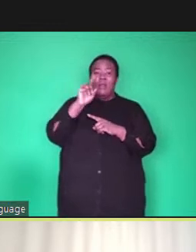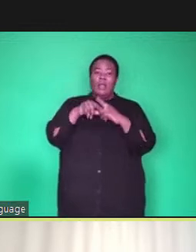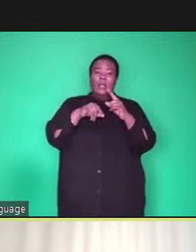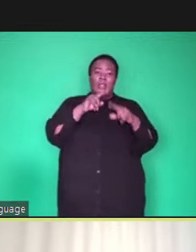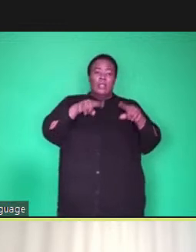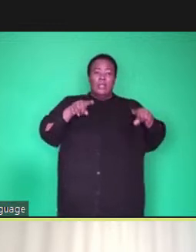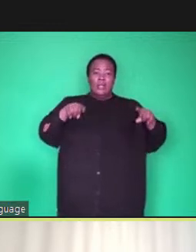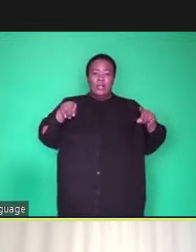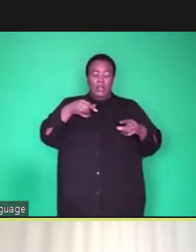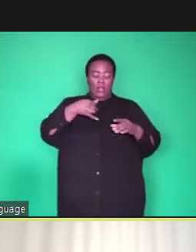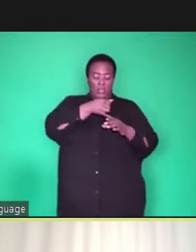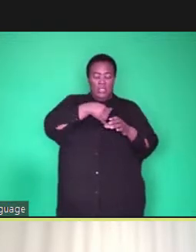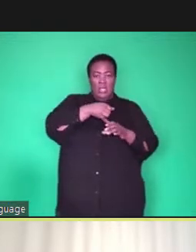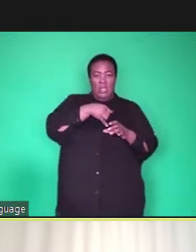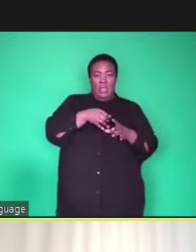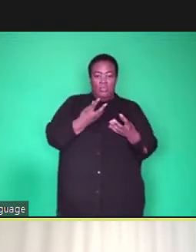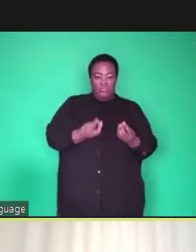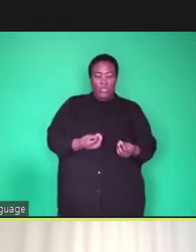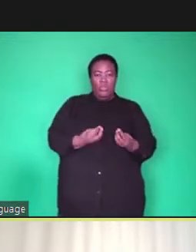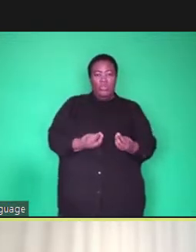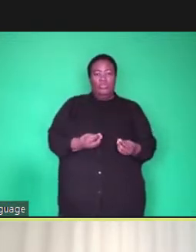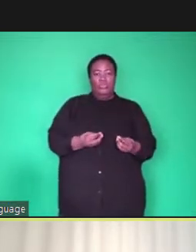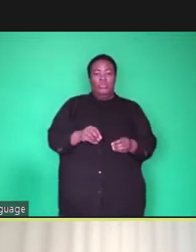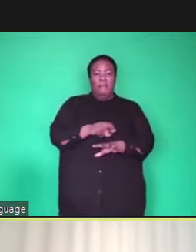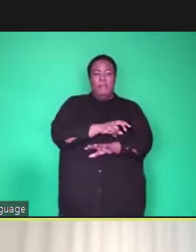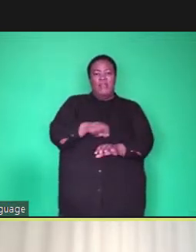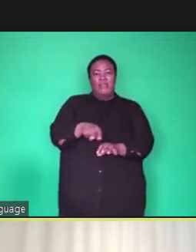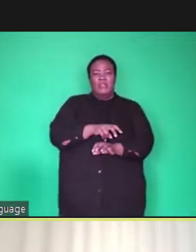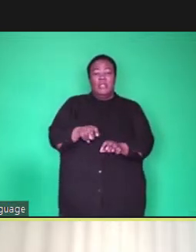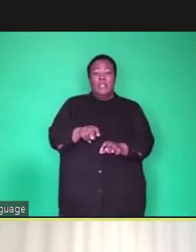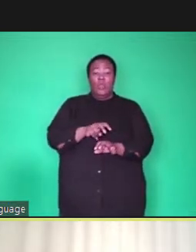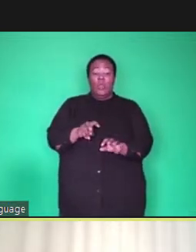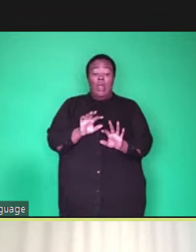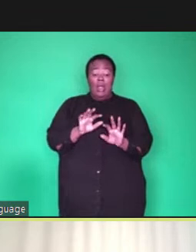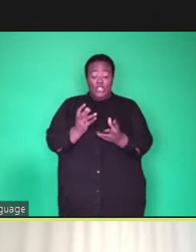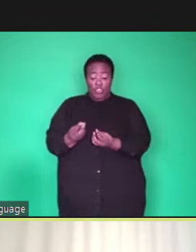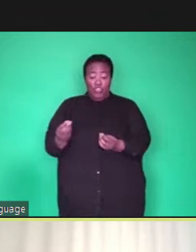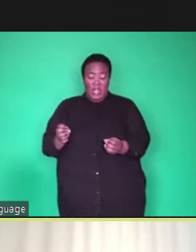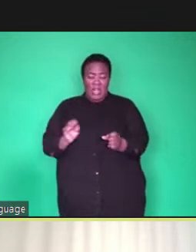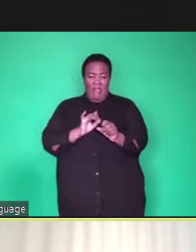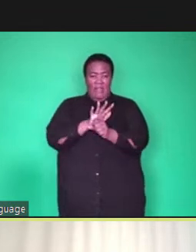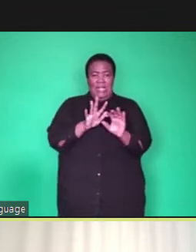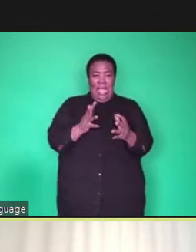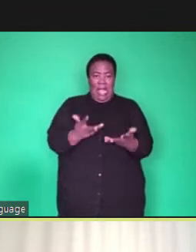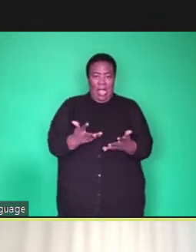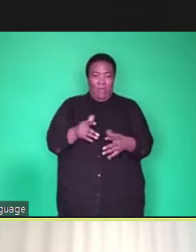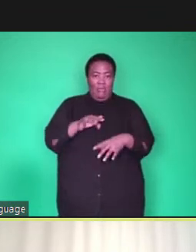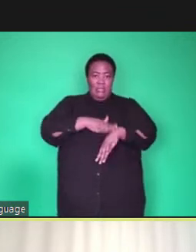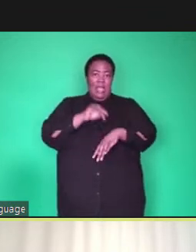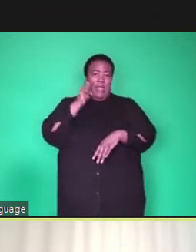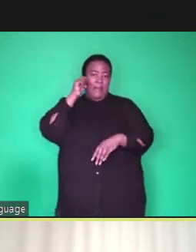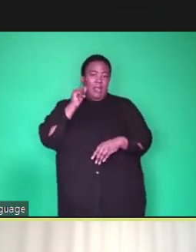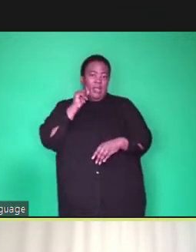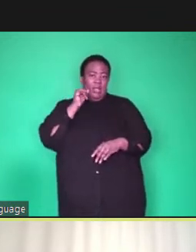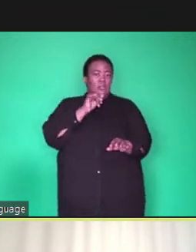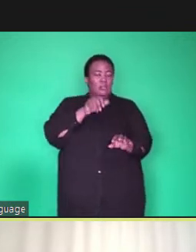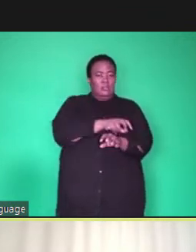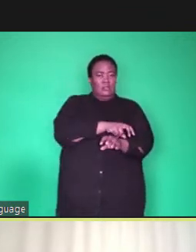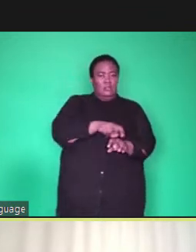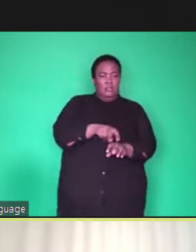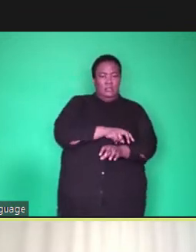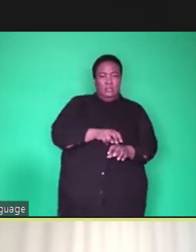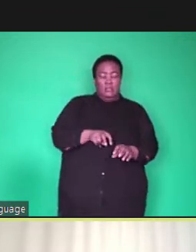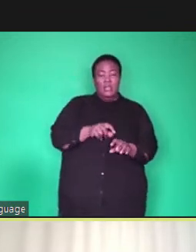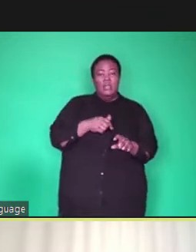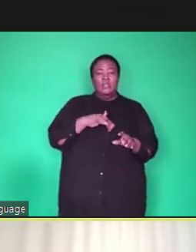internal child migration, or how children are affected by adult migration. So I'm going to be talking about some of the